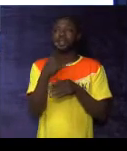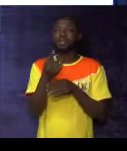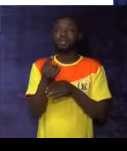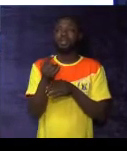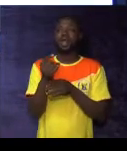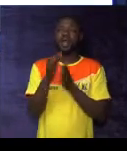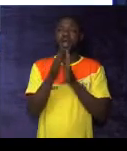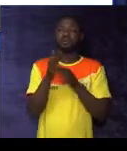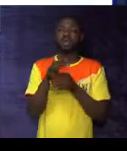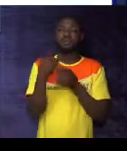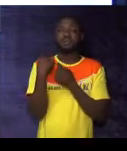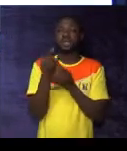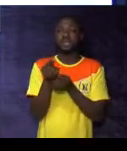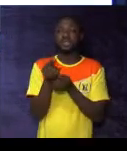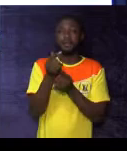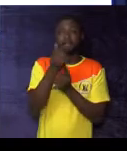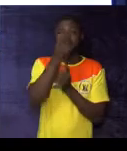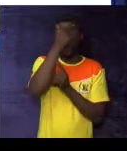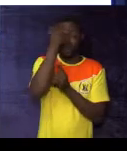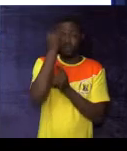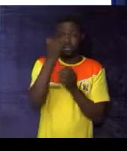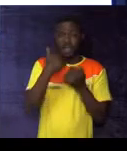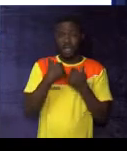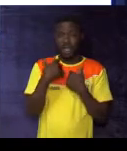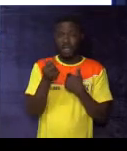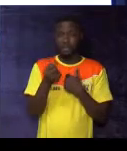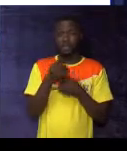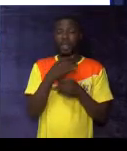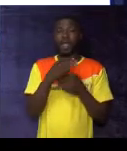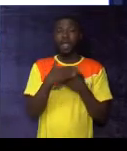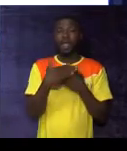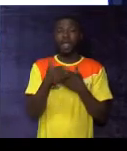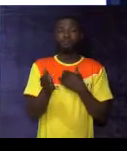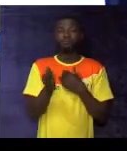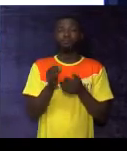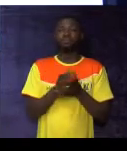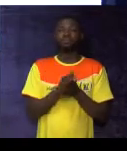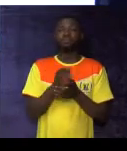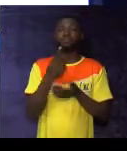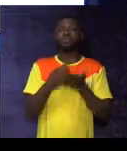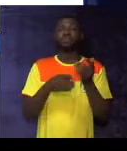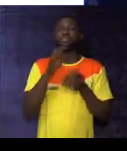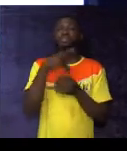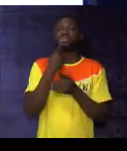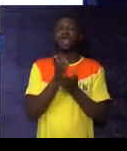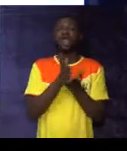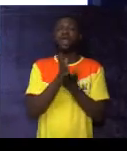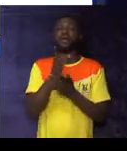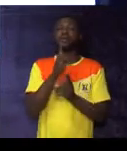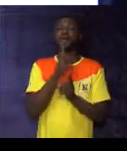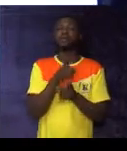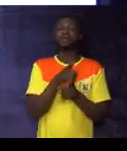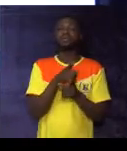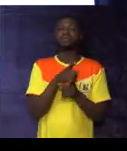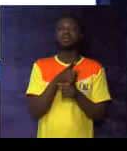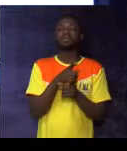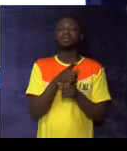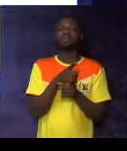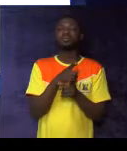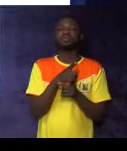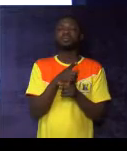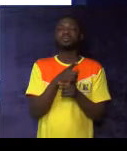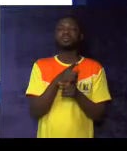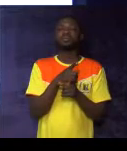house. Since, because, as, after. What is the correct answer?